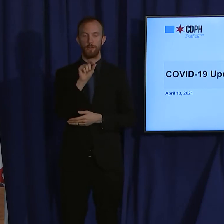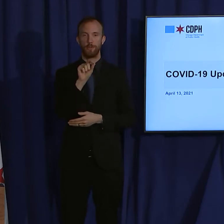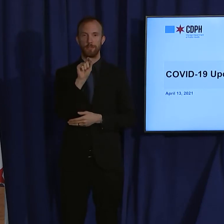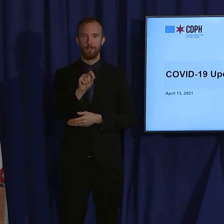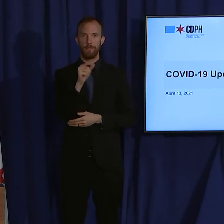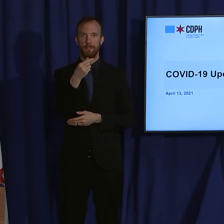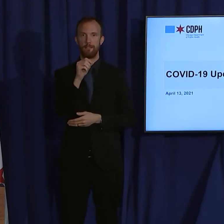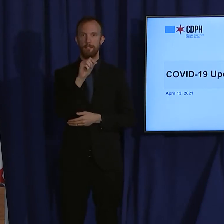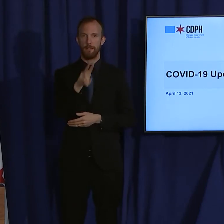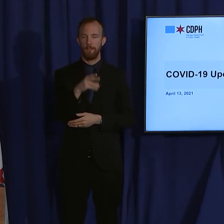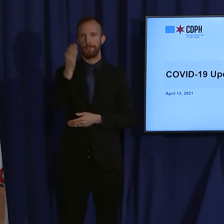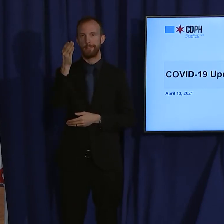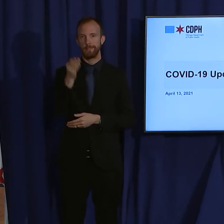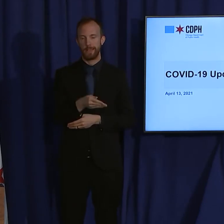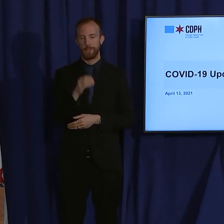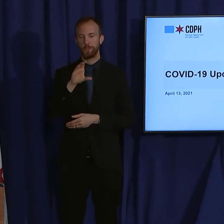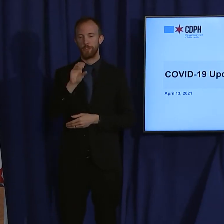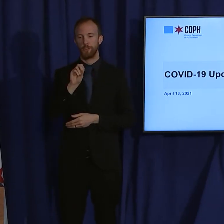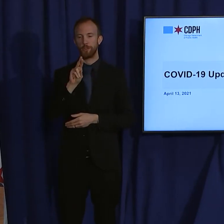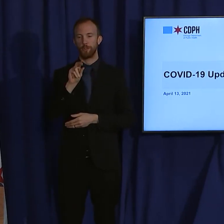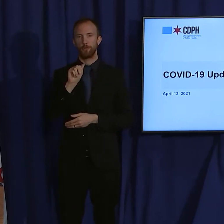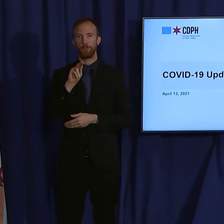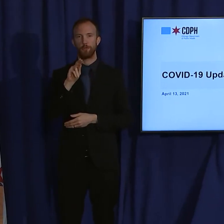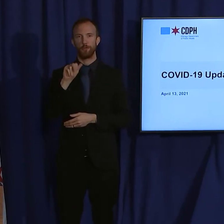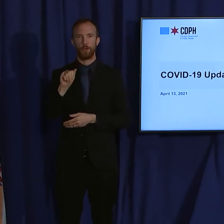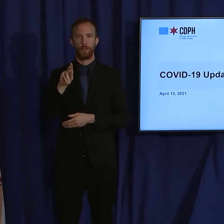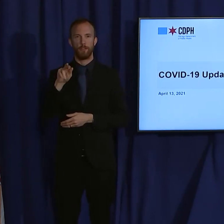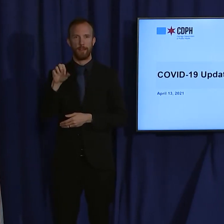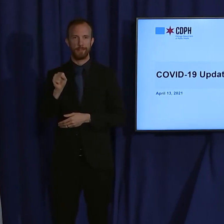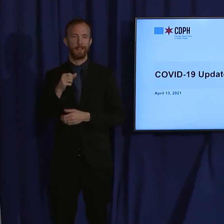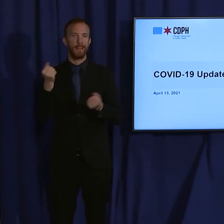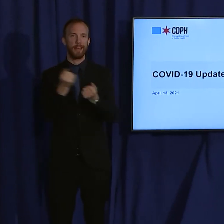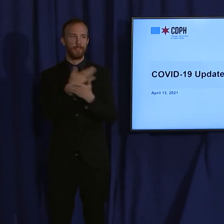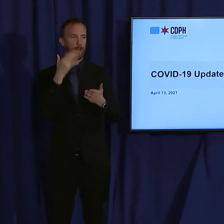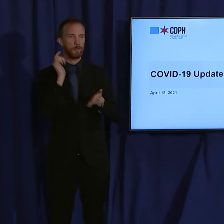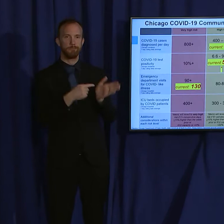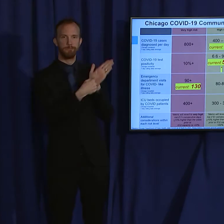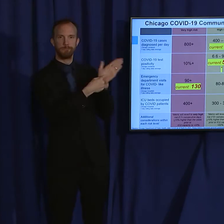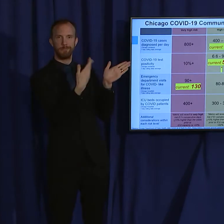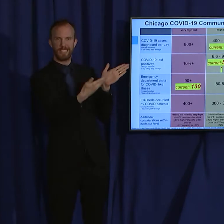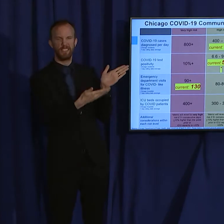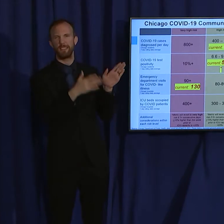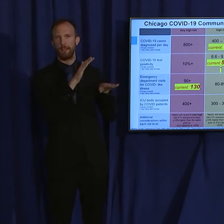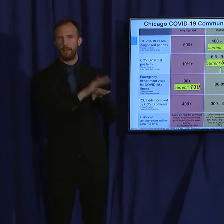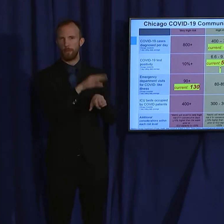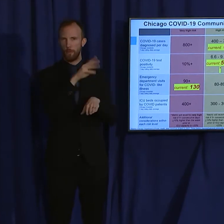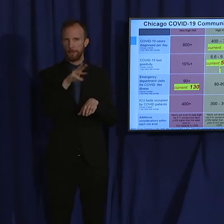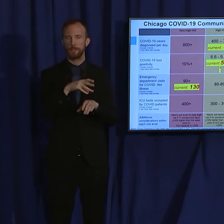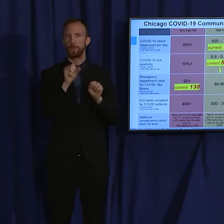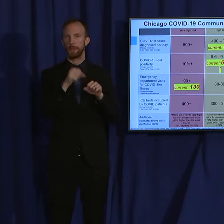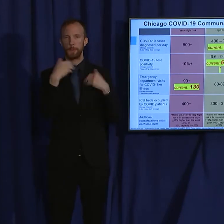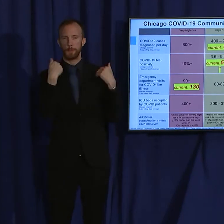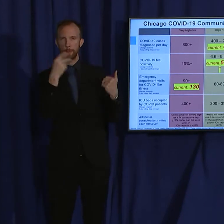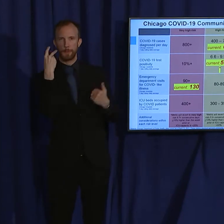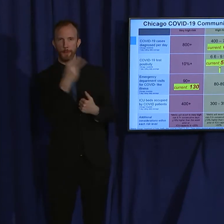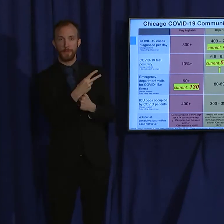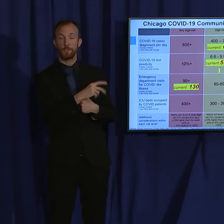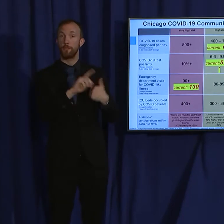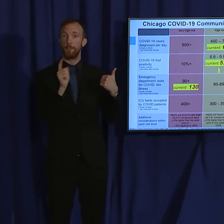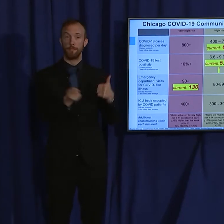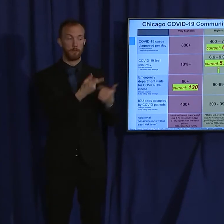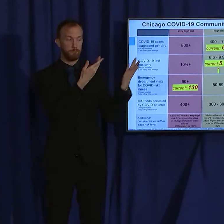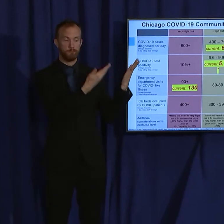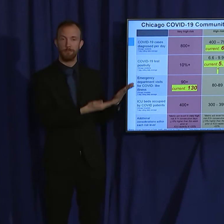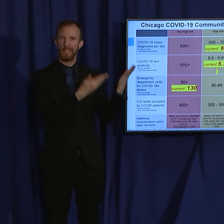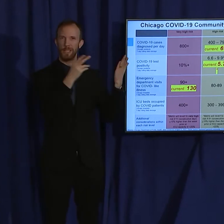chicago.gov/coronavirus. And everything that I show here, we will post on the website and is publicly available. So first of all, we continue to